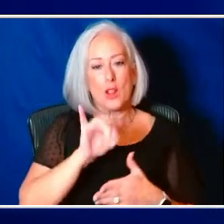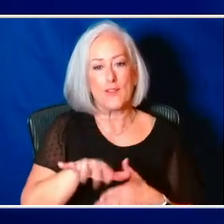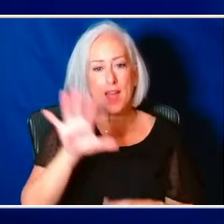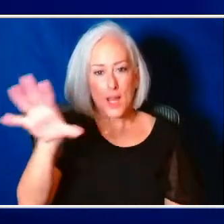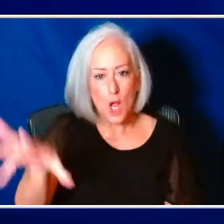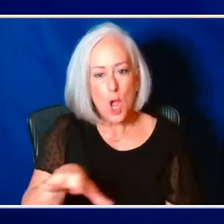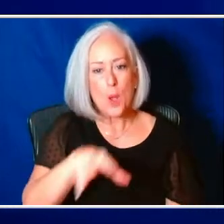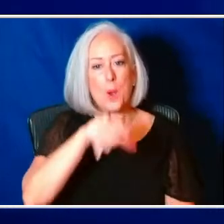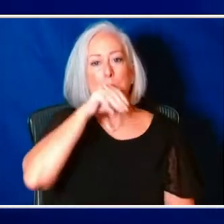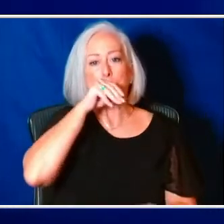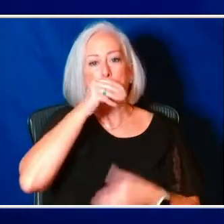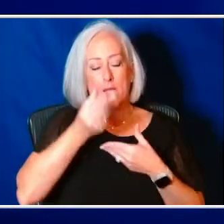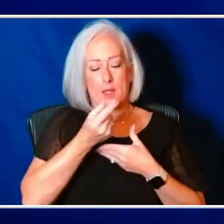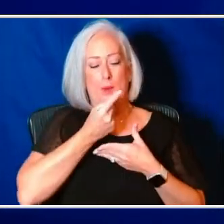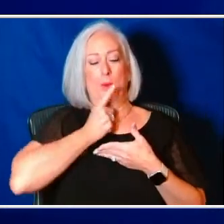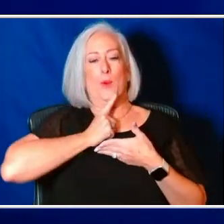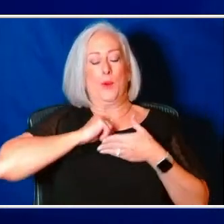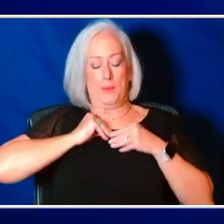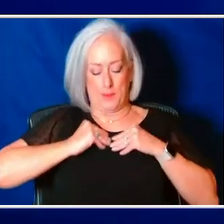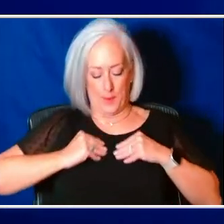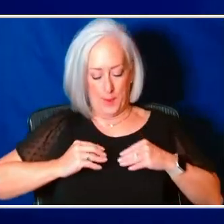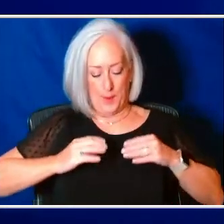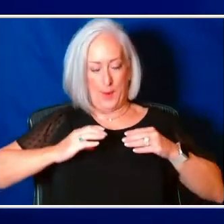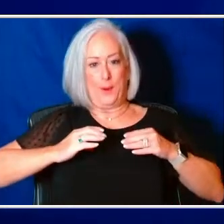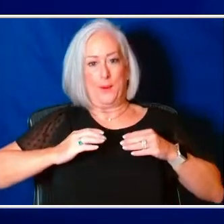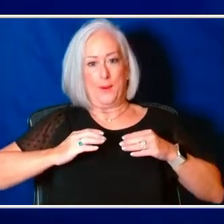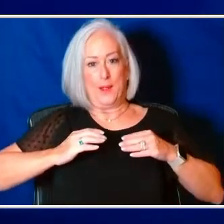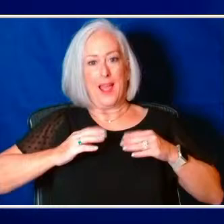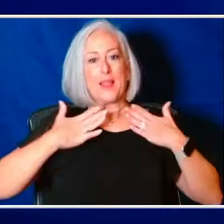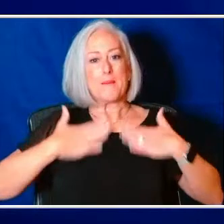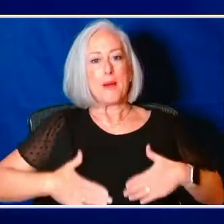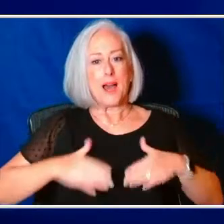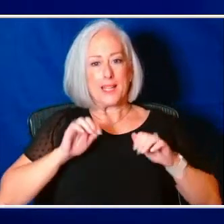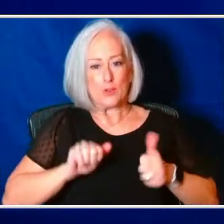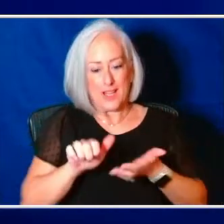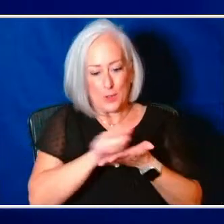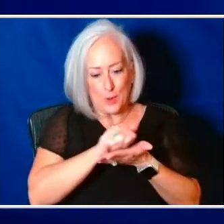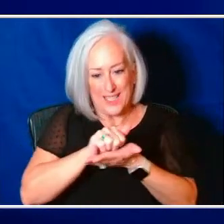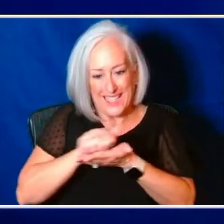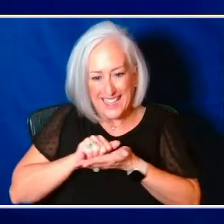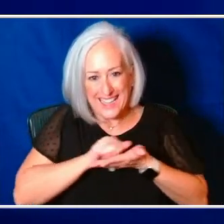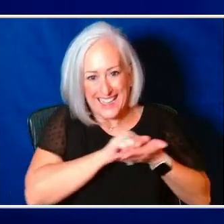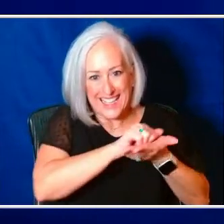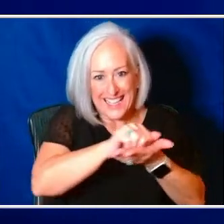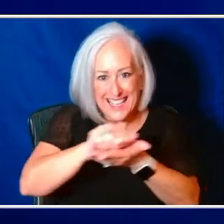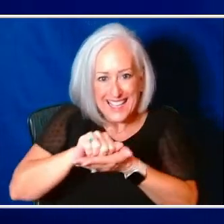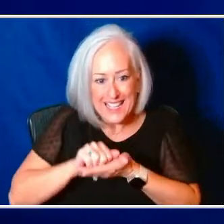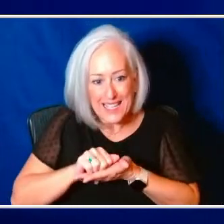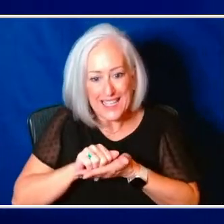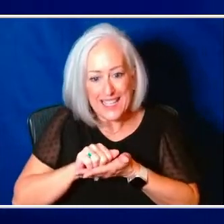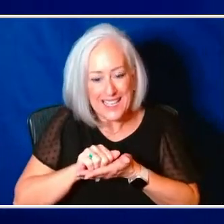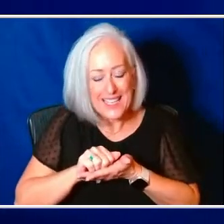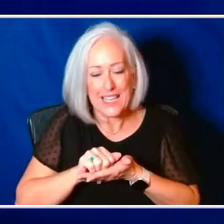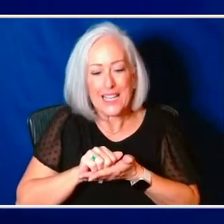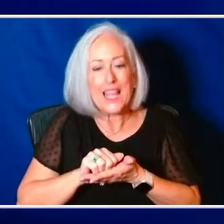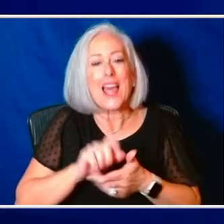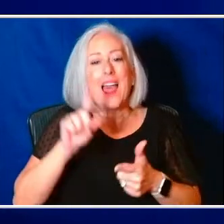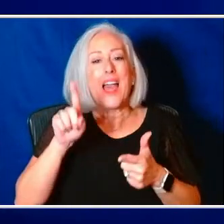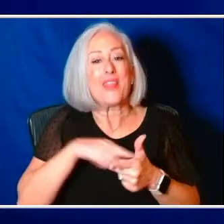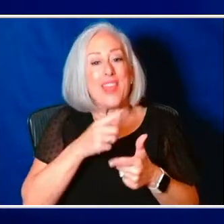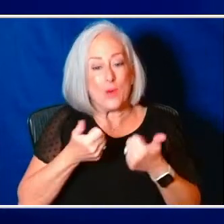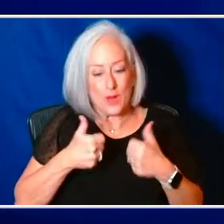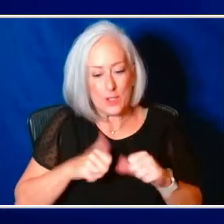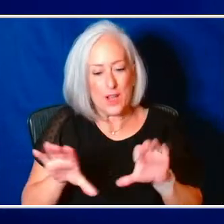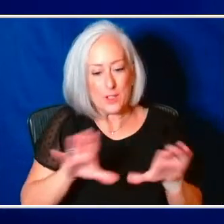then your body has to try to clean it out. And when it cleans it out, it gets engulfed in cells, and then the